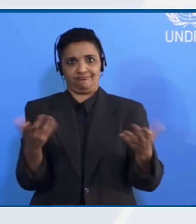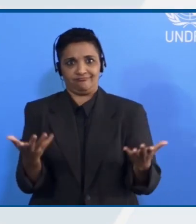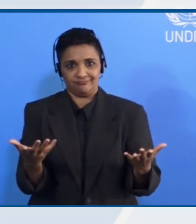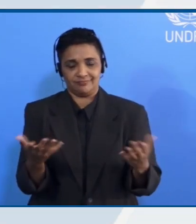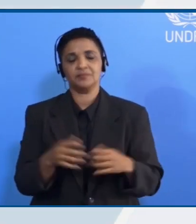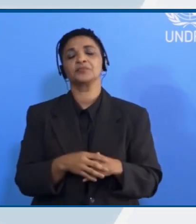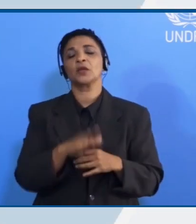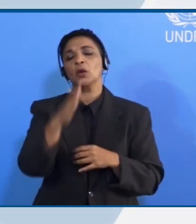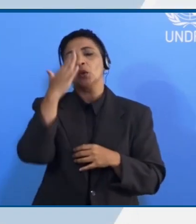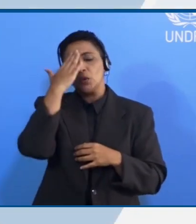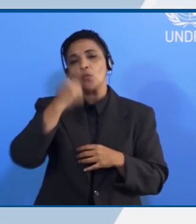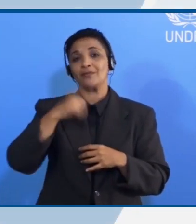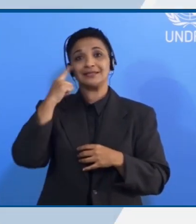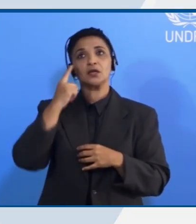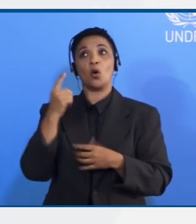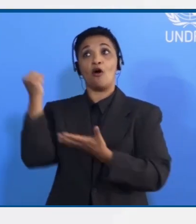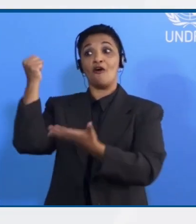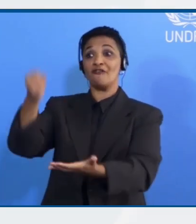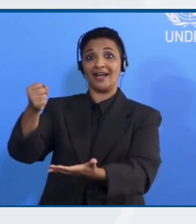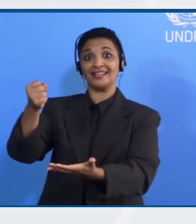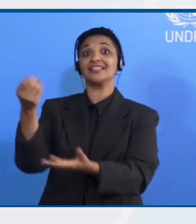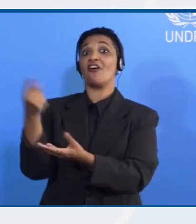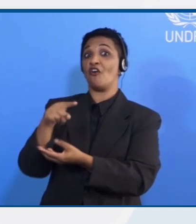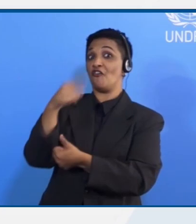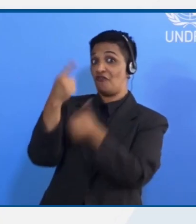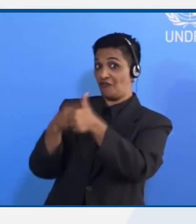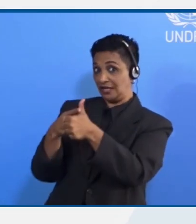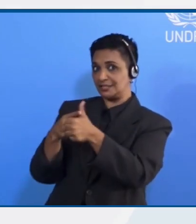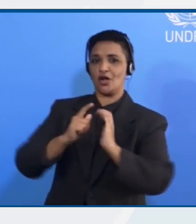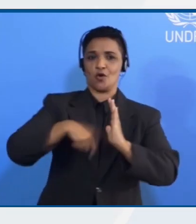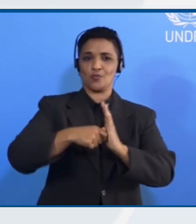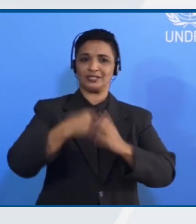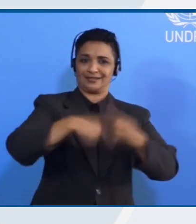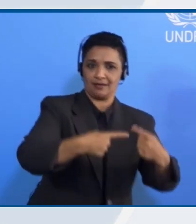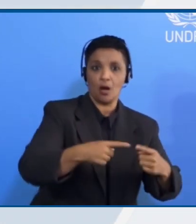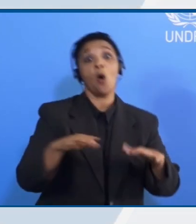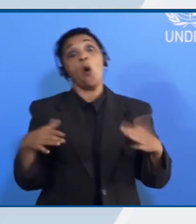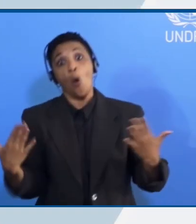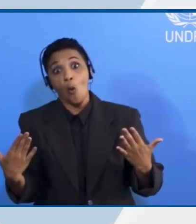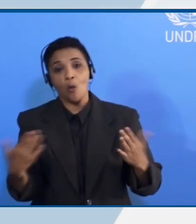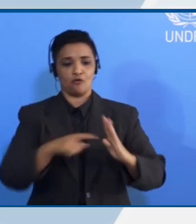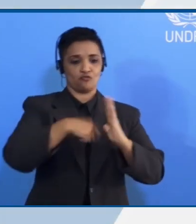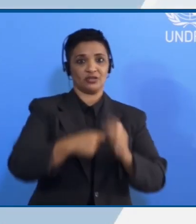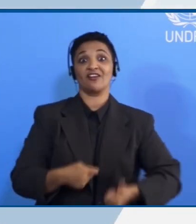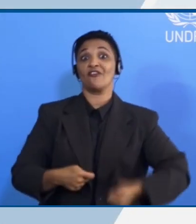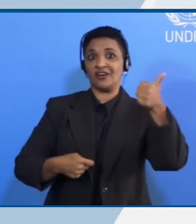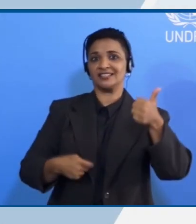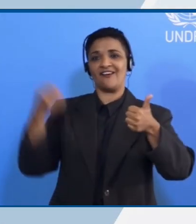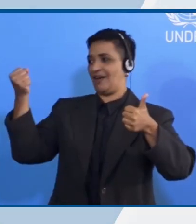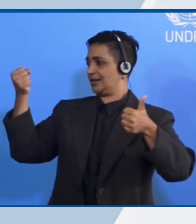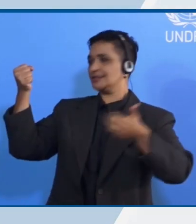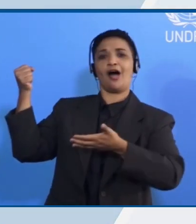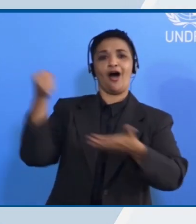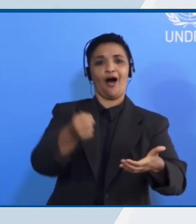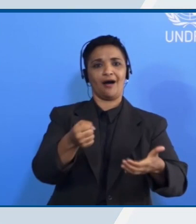the projects will appear? Or do we create projects so that finance is available?